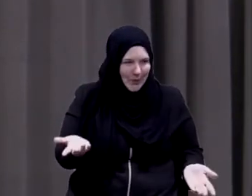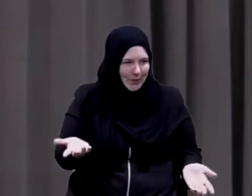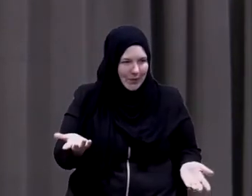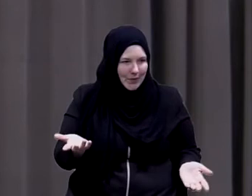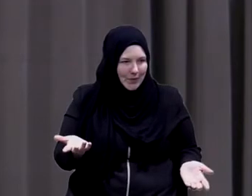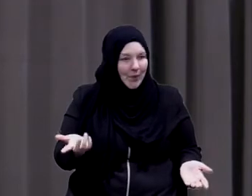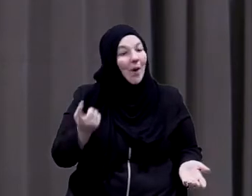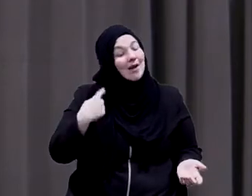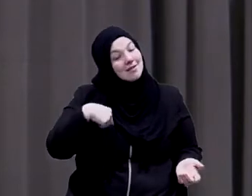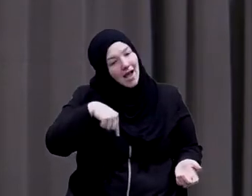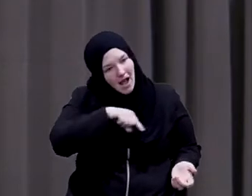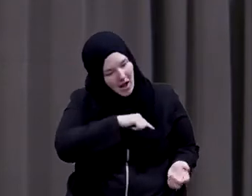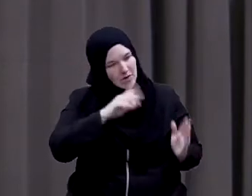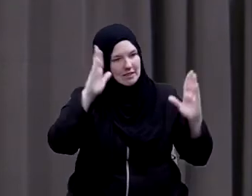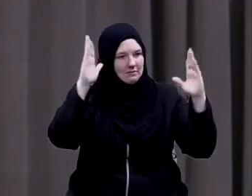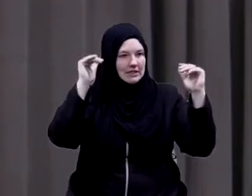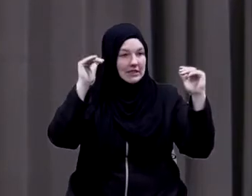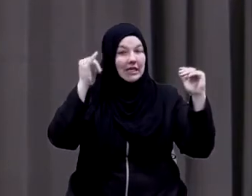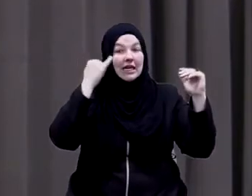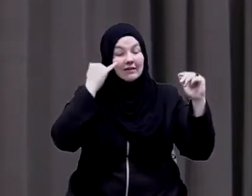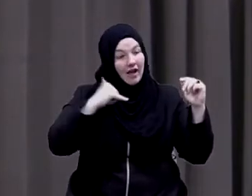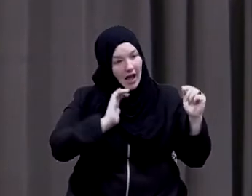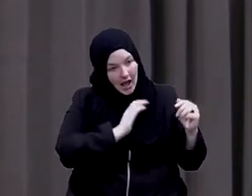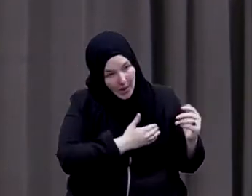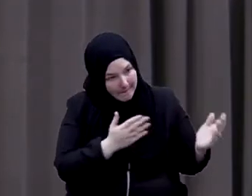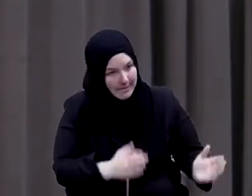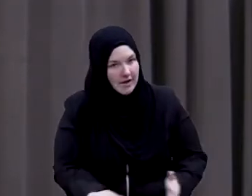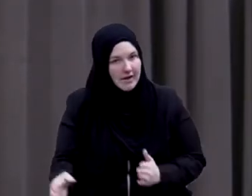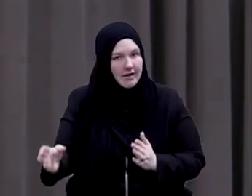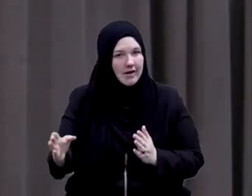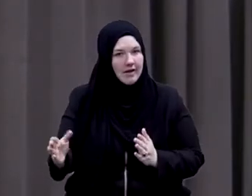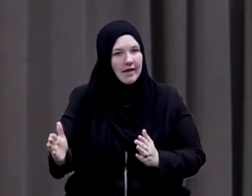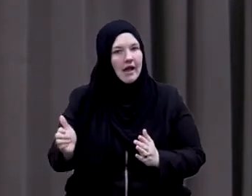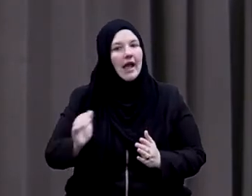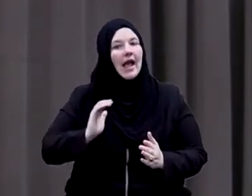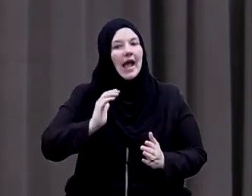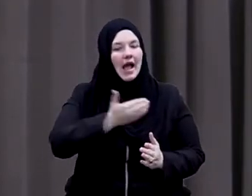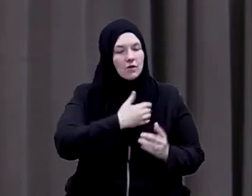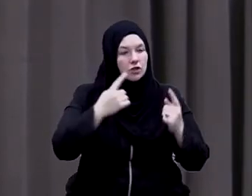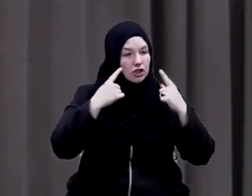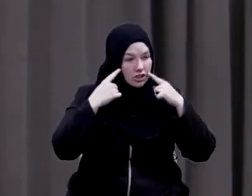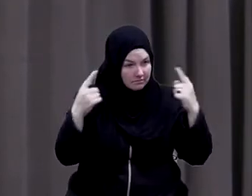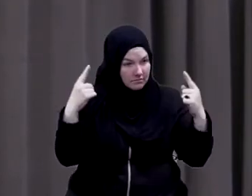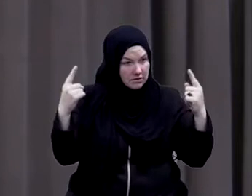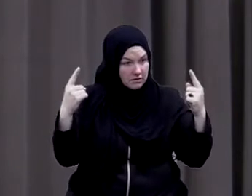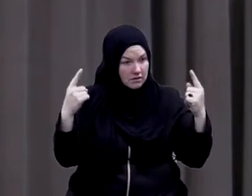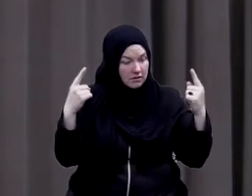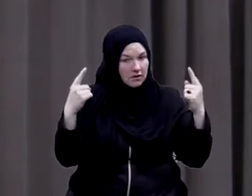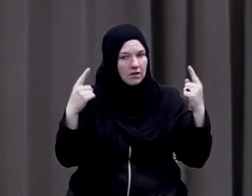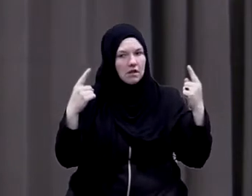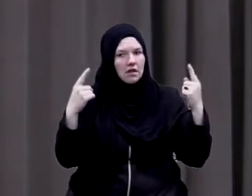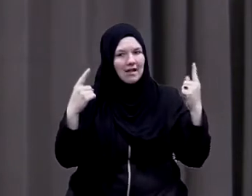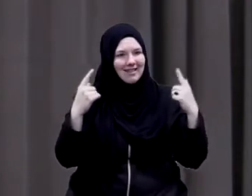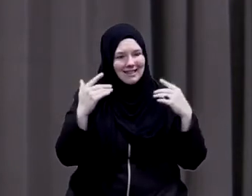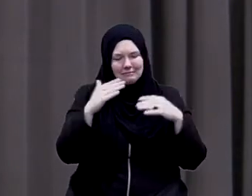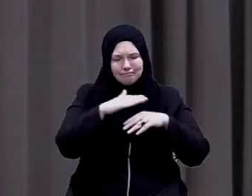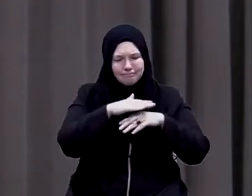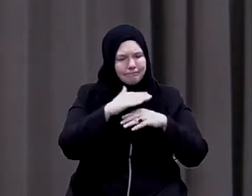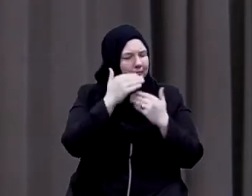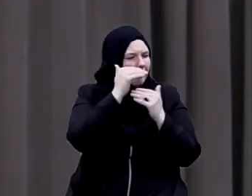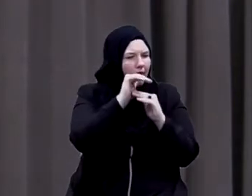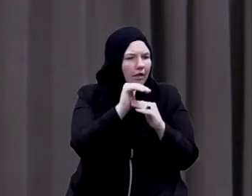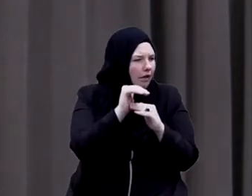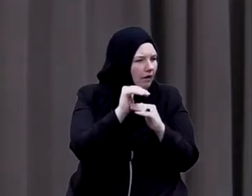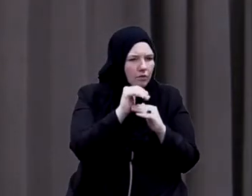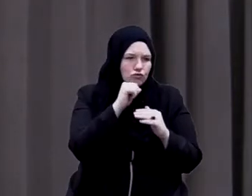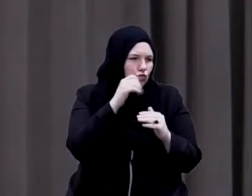our expectations, if our plans and our achievements are so limited in